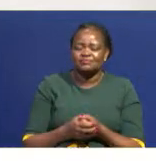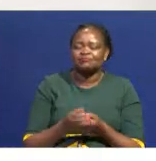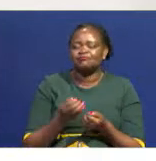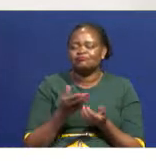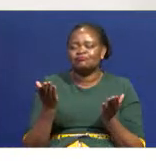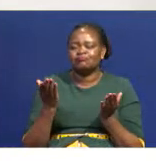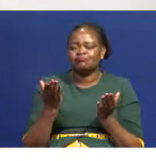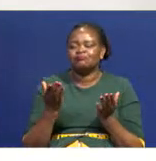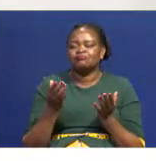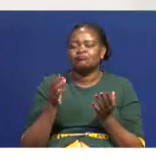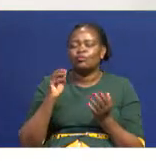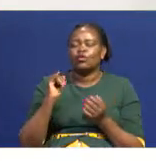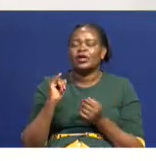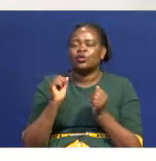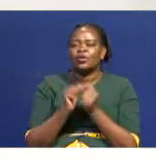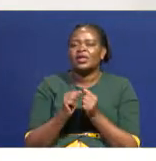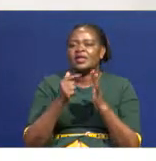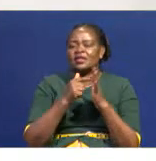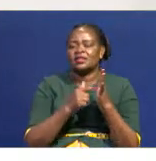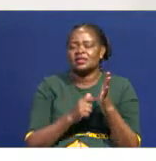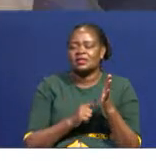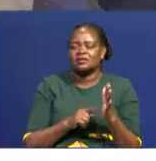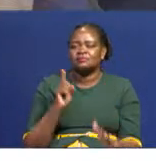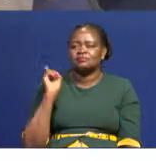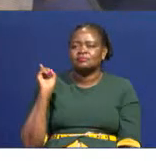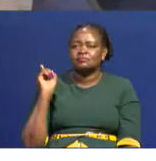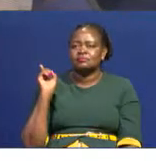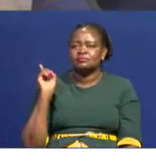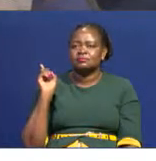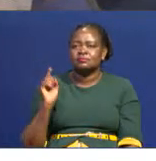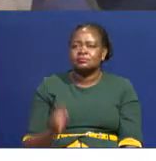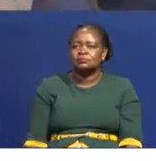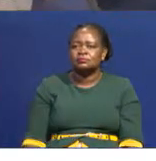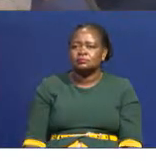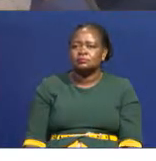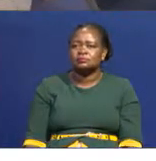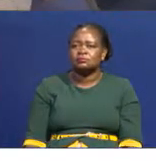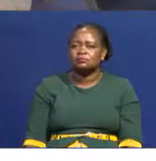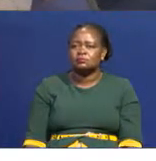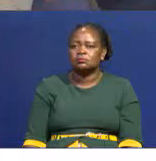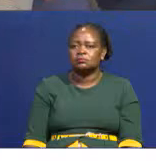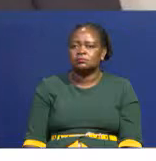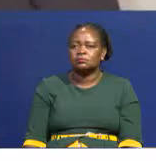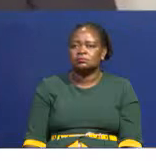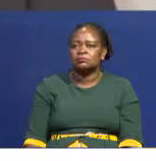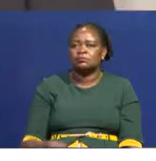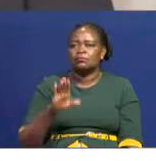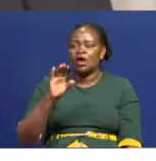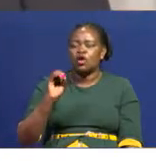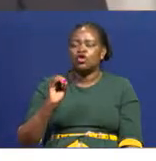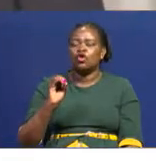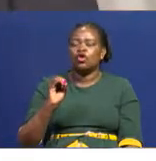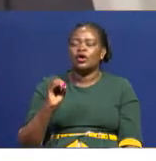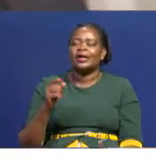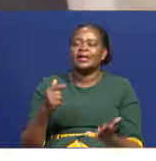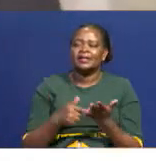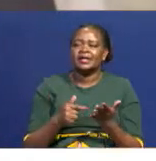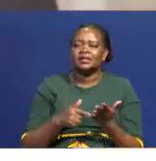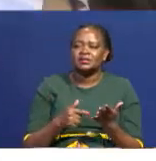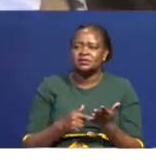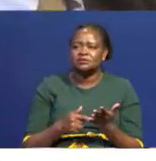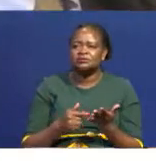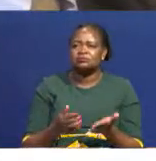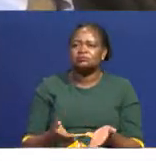is Frederick Mwoki with the details. In a bid to harness biotechnology for comprehensive